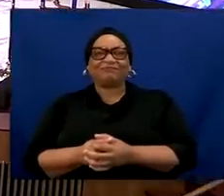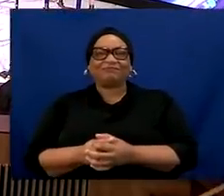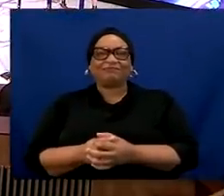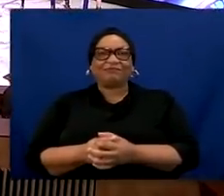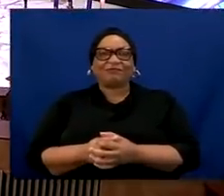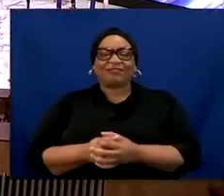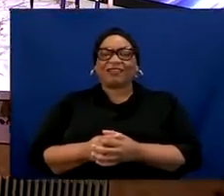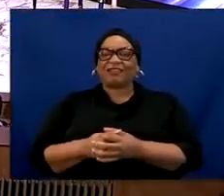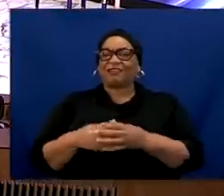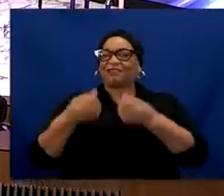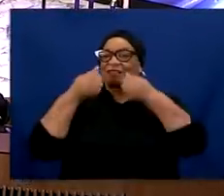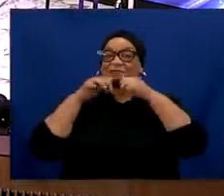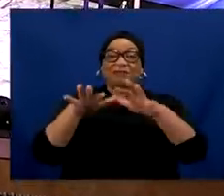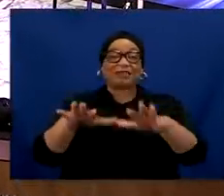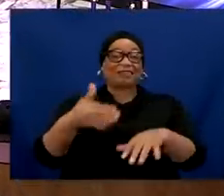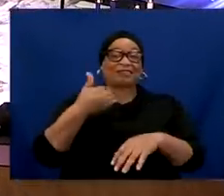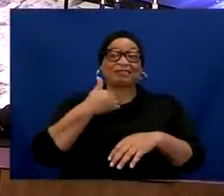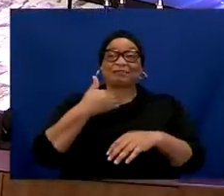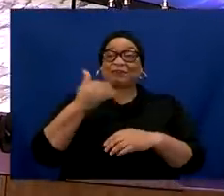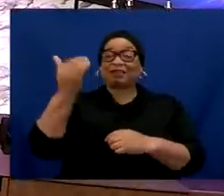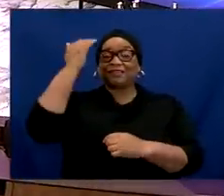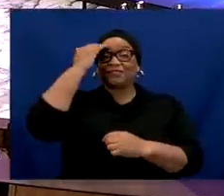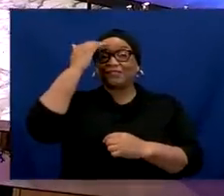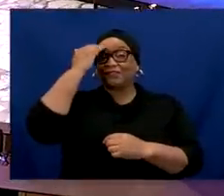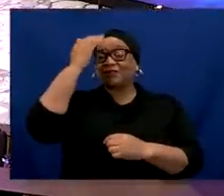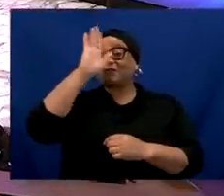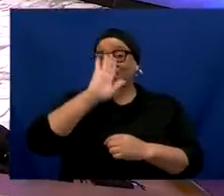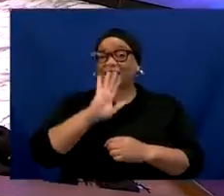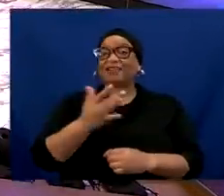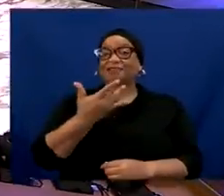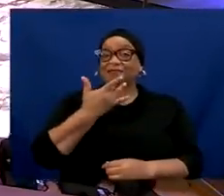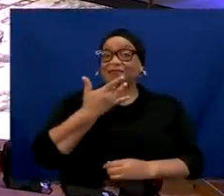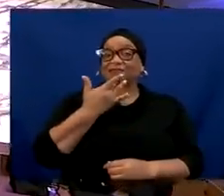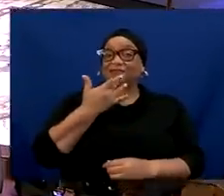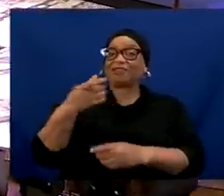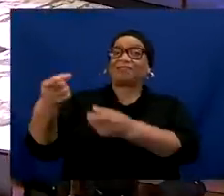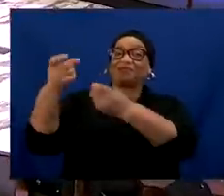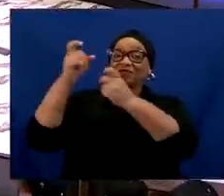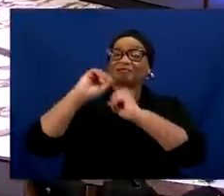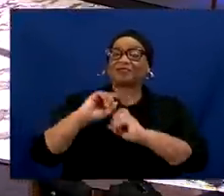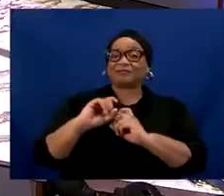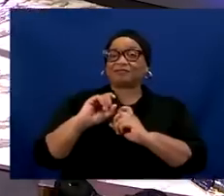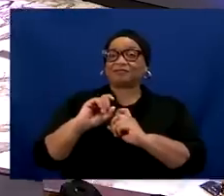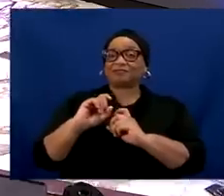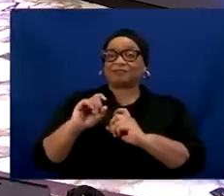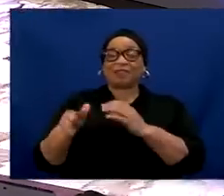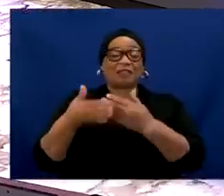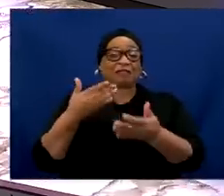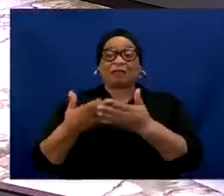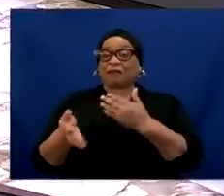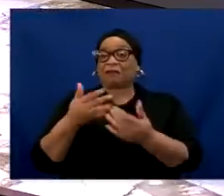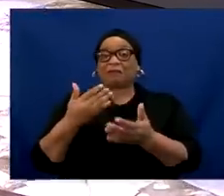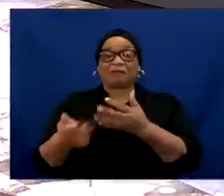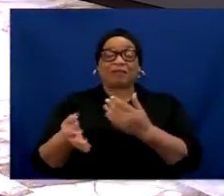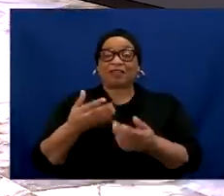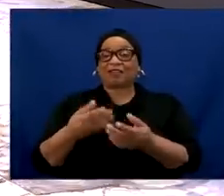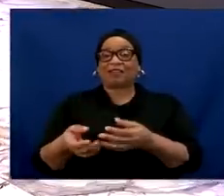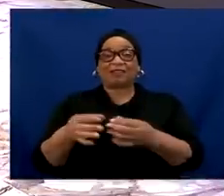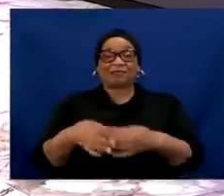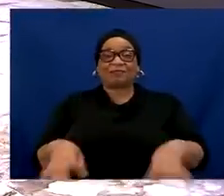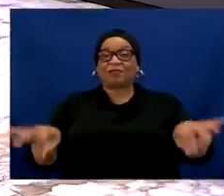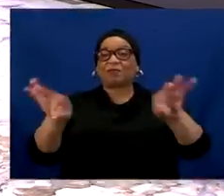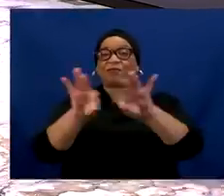It blesses me to know that God will favor me even when I don't deserve it. It is